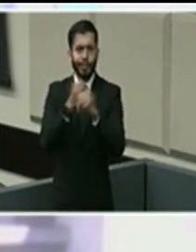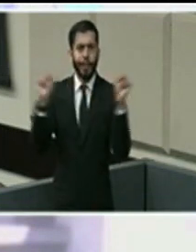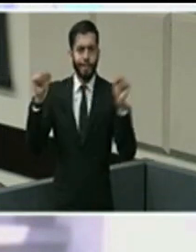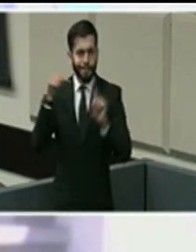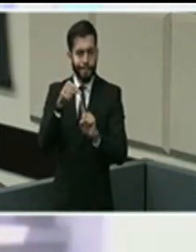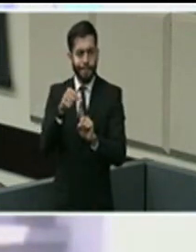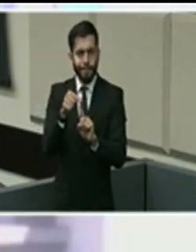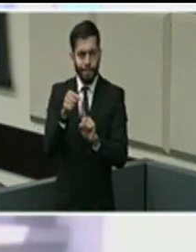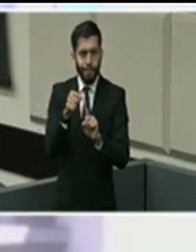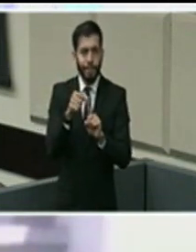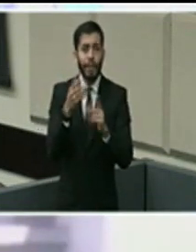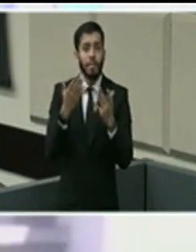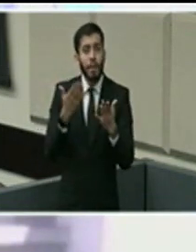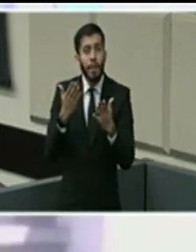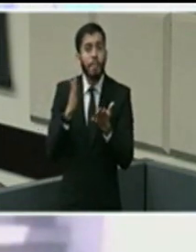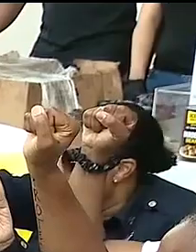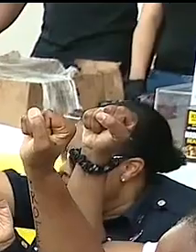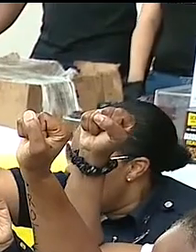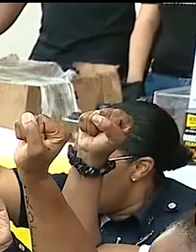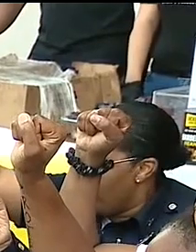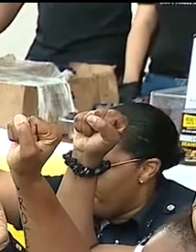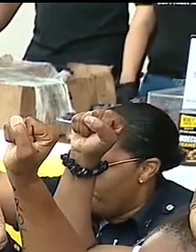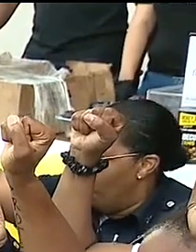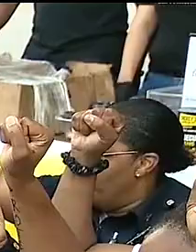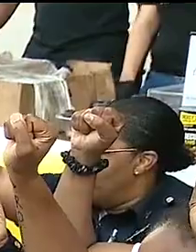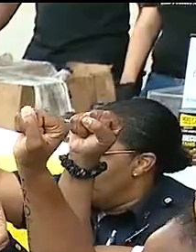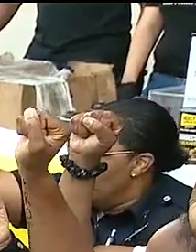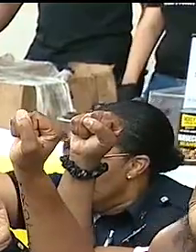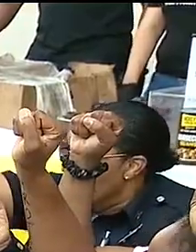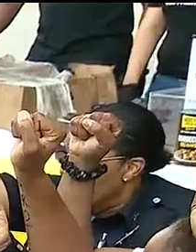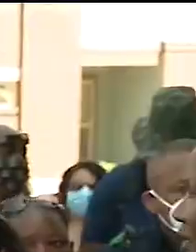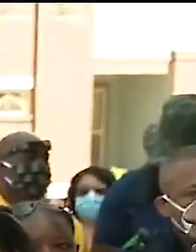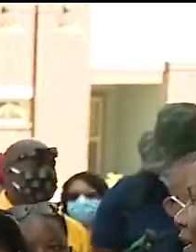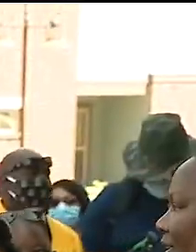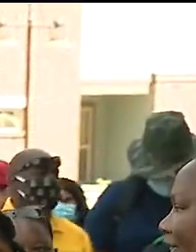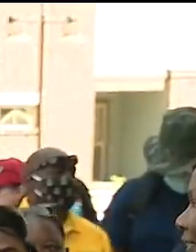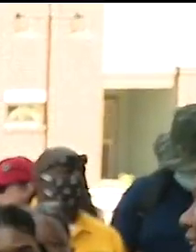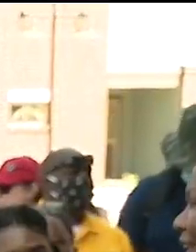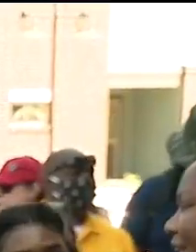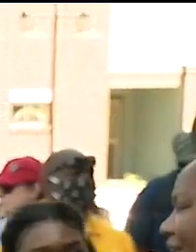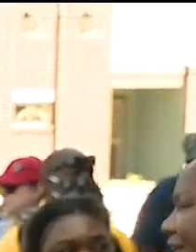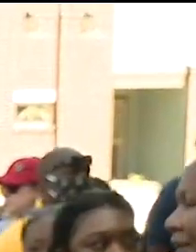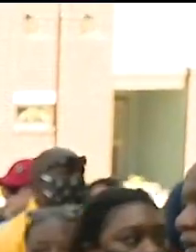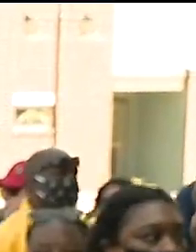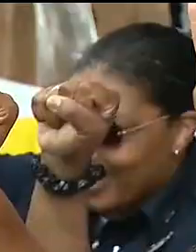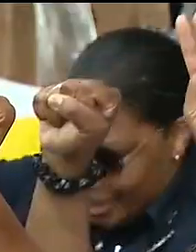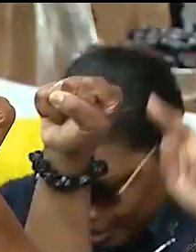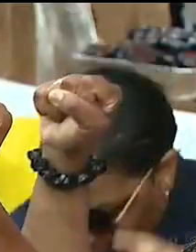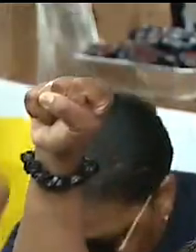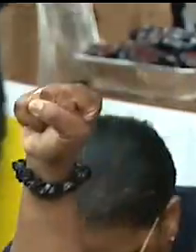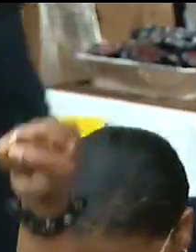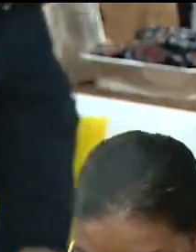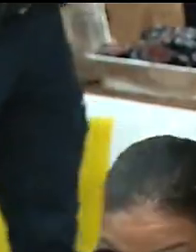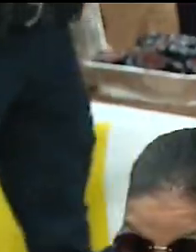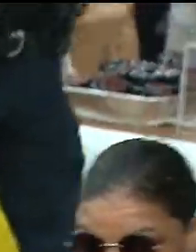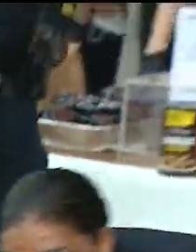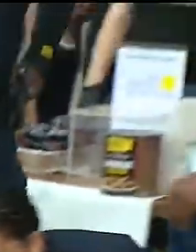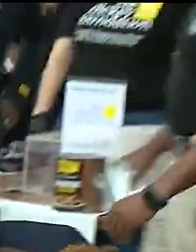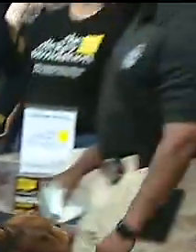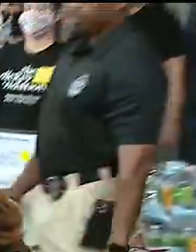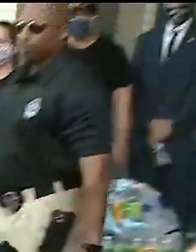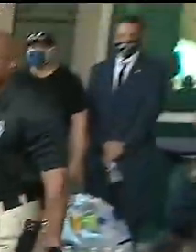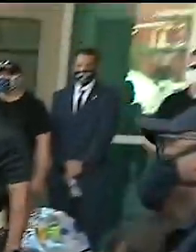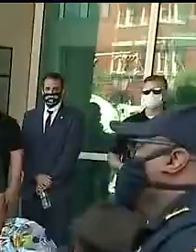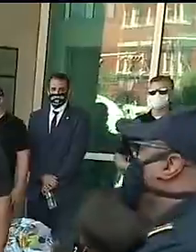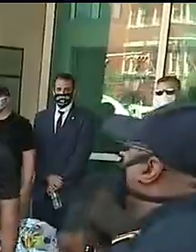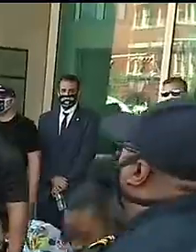normally been umbrellaed under public safety. Despite these costs, some city council members are asking to rethink how the